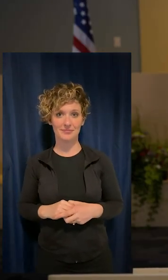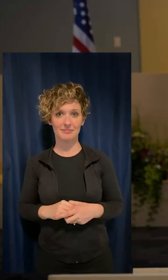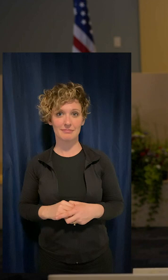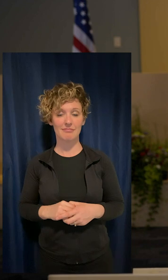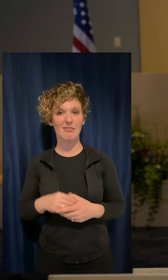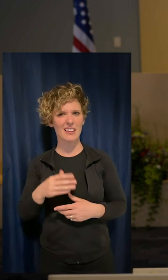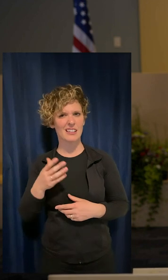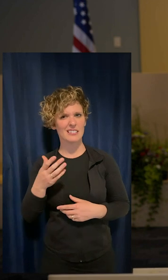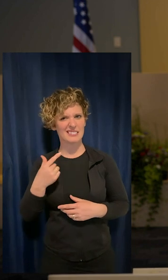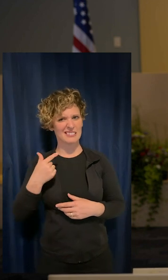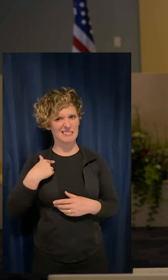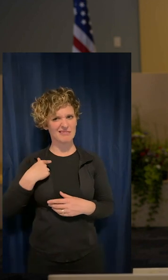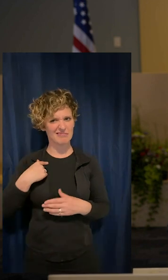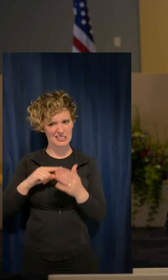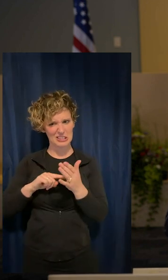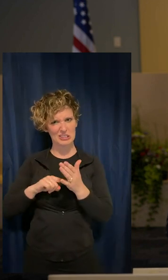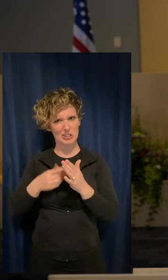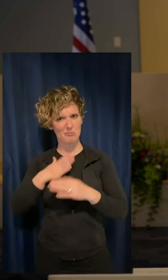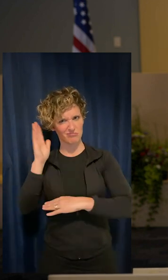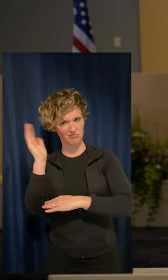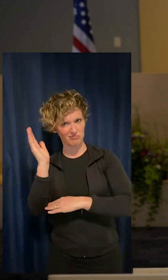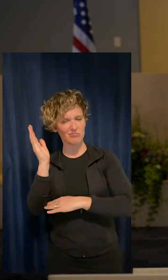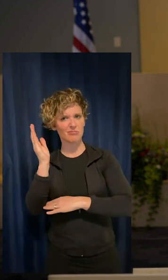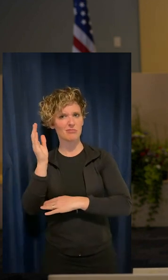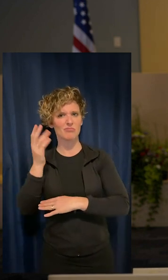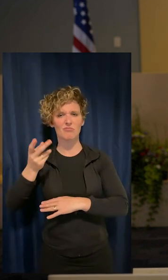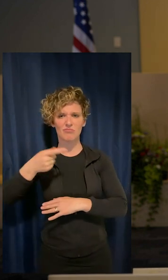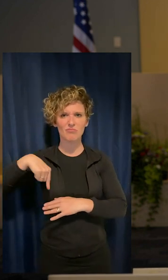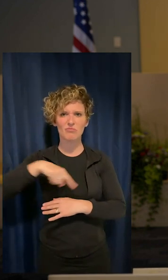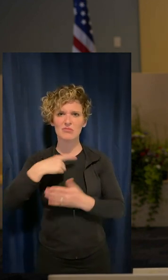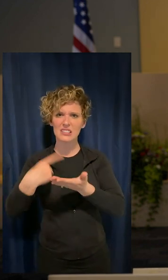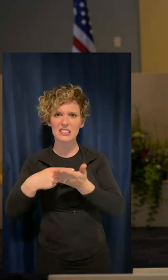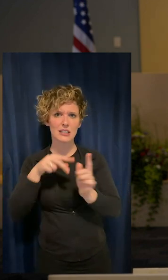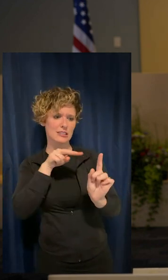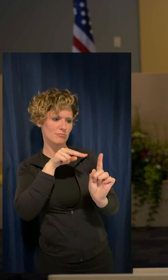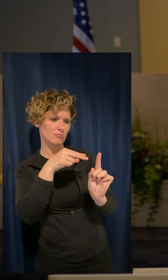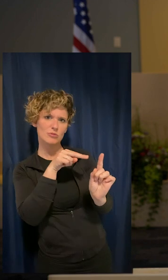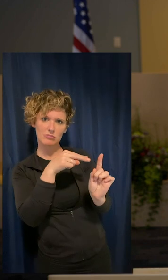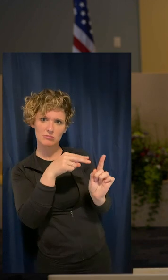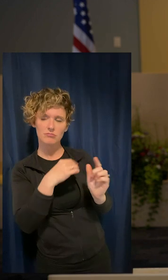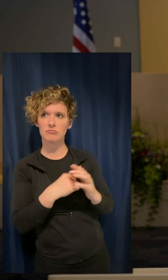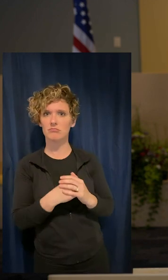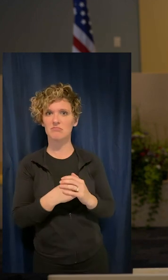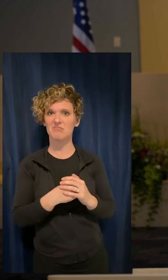In my opening remarks, we discussed that perspective is what will largely determine your success in